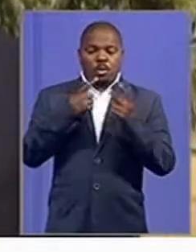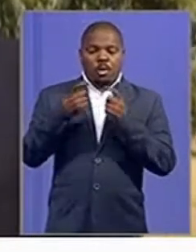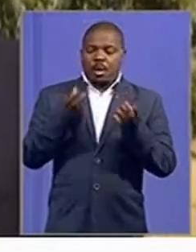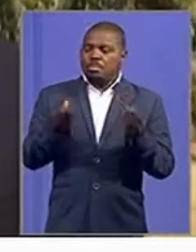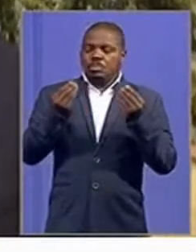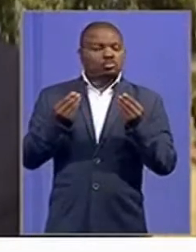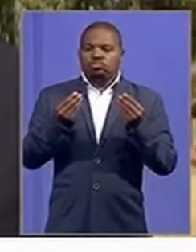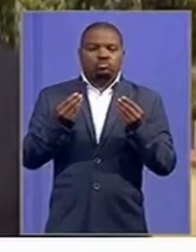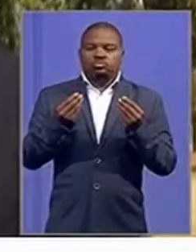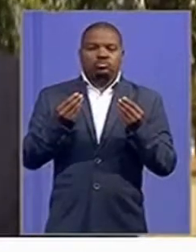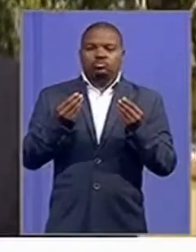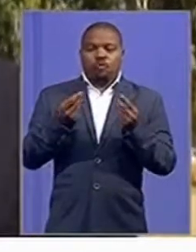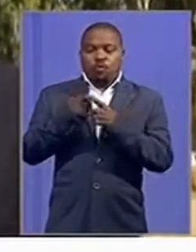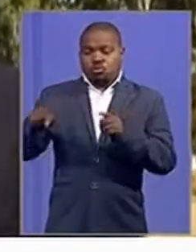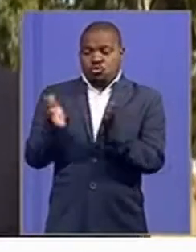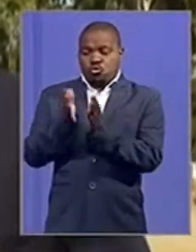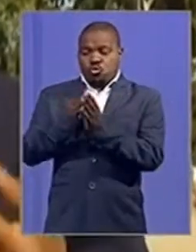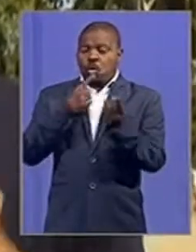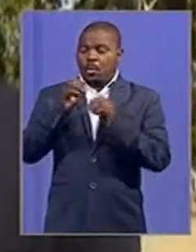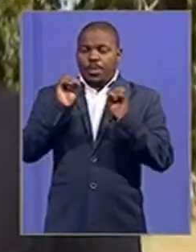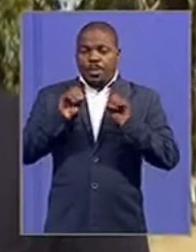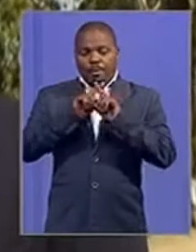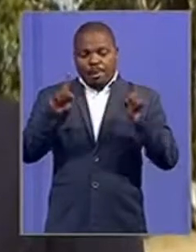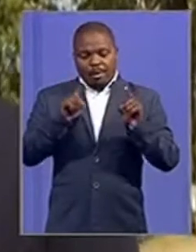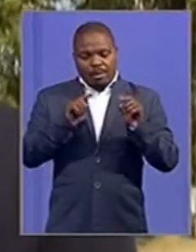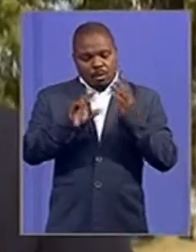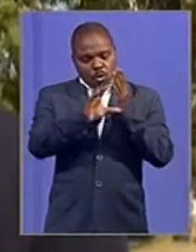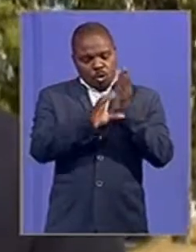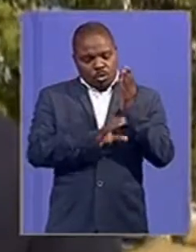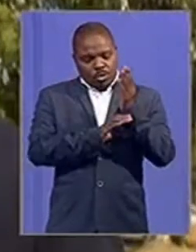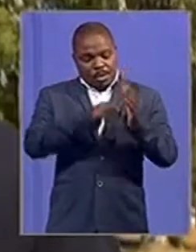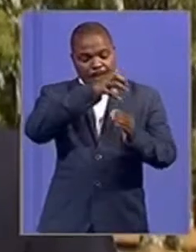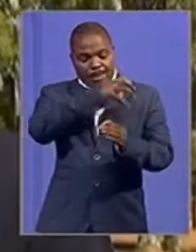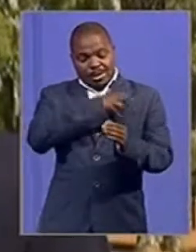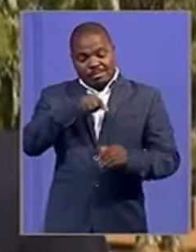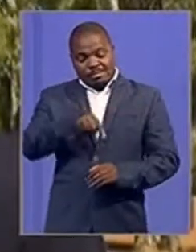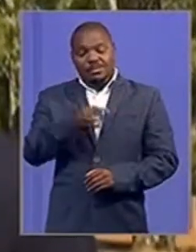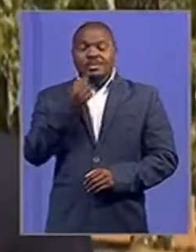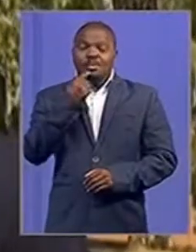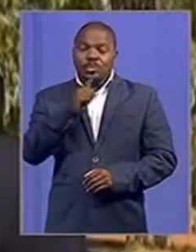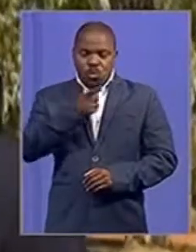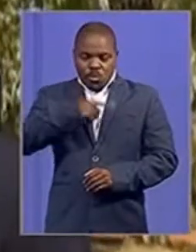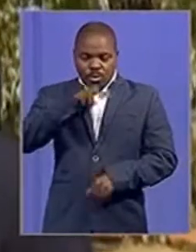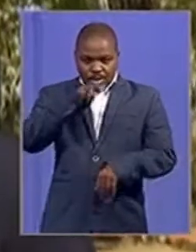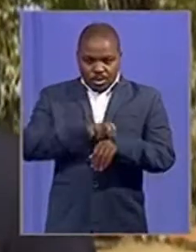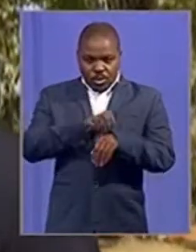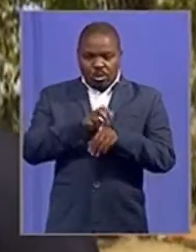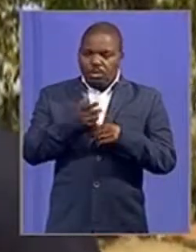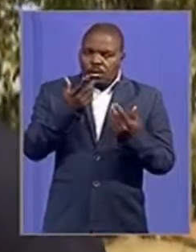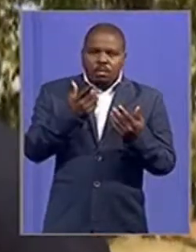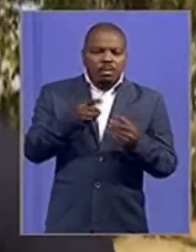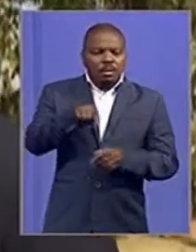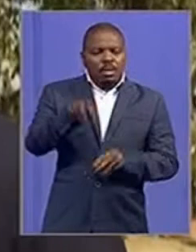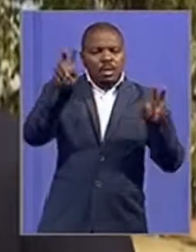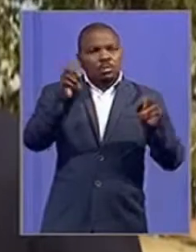from anyone at the school, but our constitutional mandate requires us to also act in the public interest. This matter was